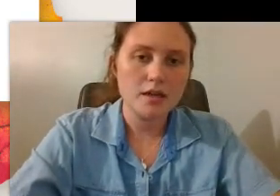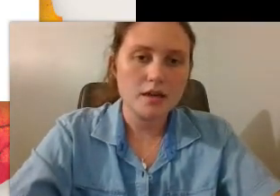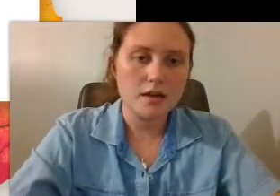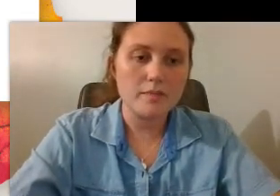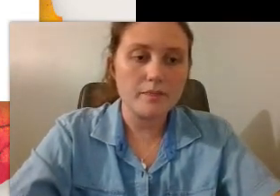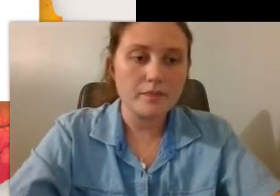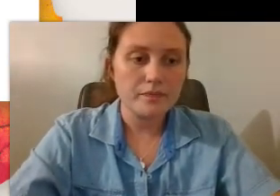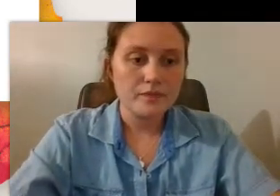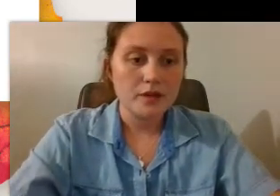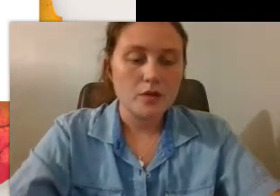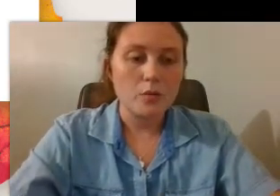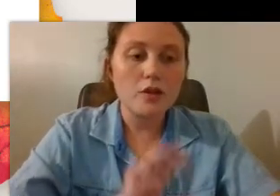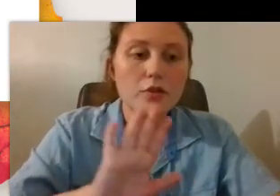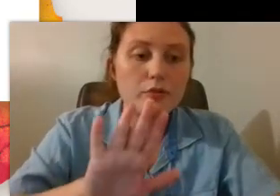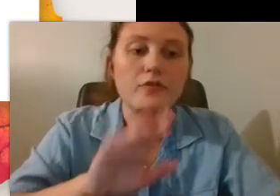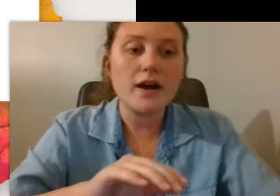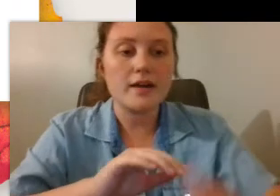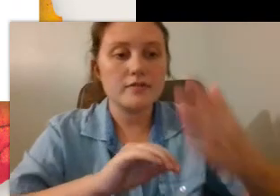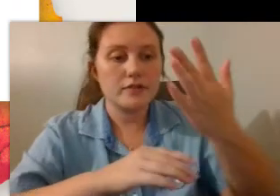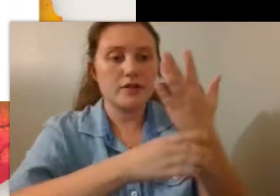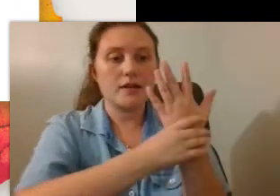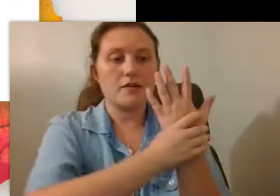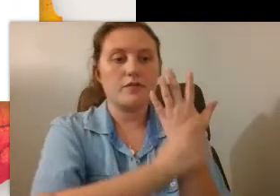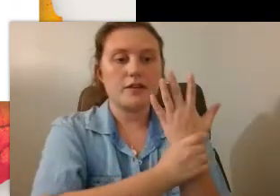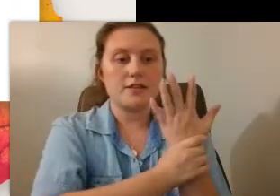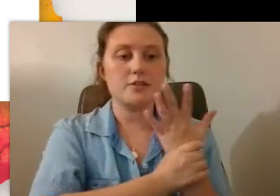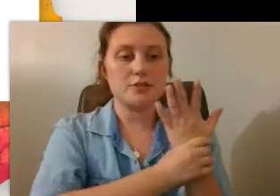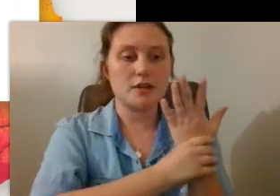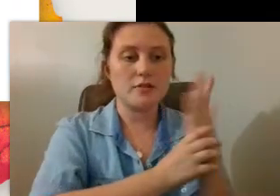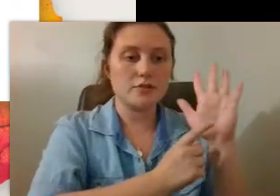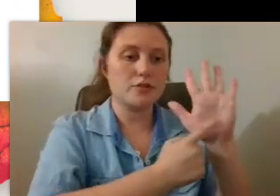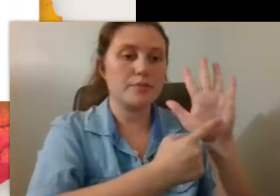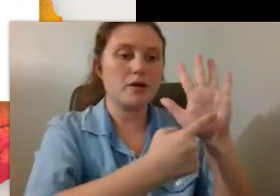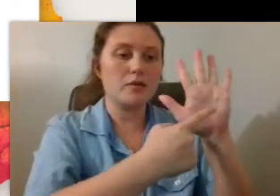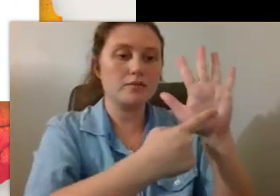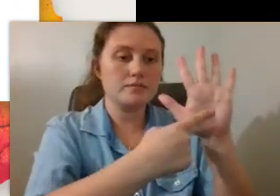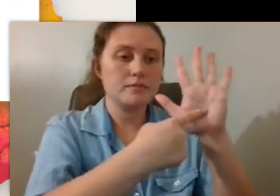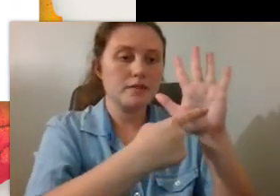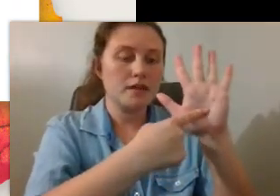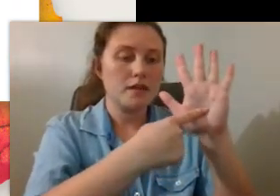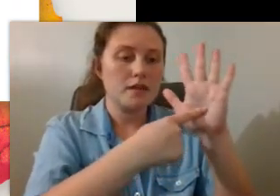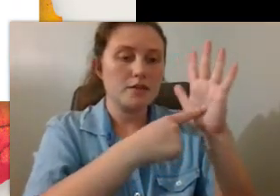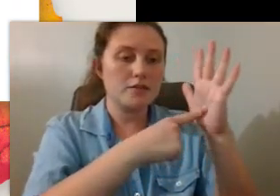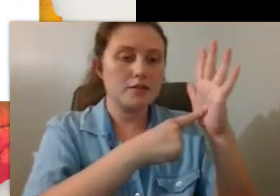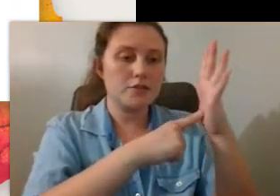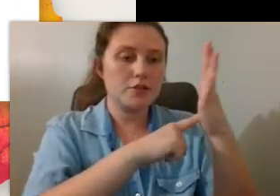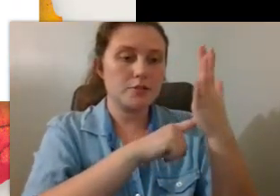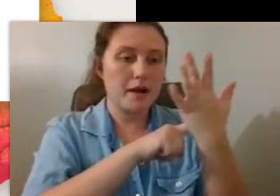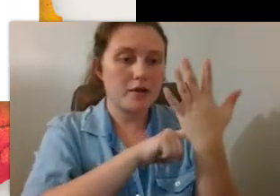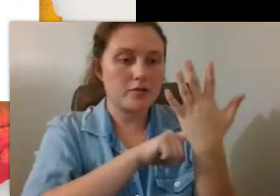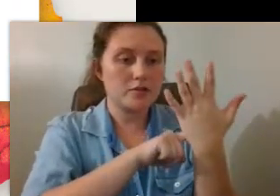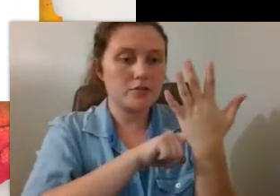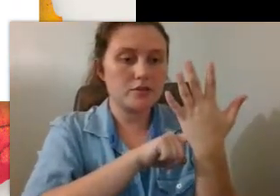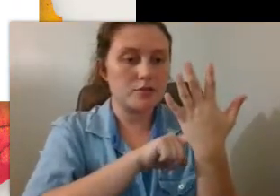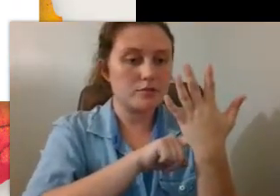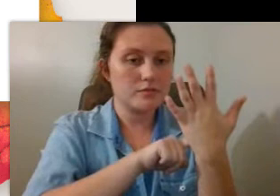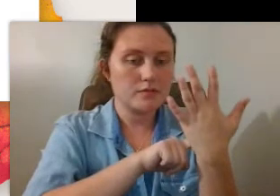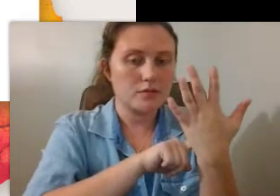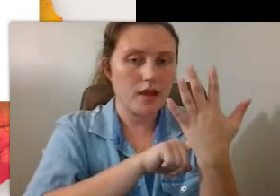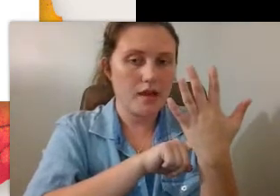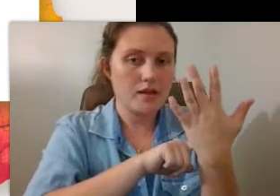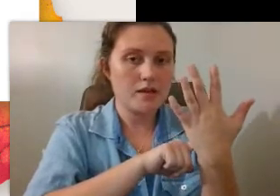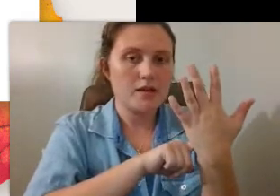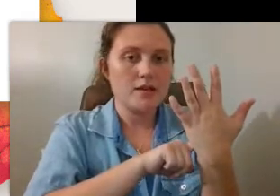1, 1 through 5, your hand faces yourself. So your palm is going to turn backwards towards